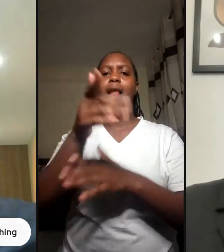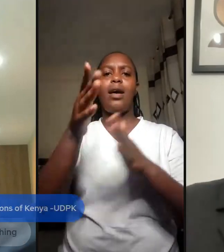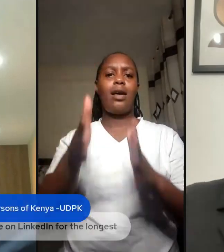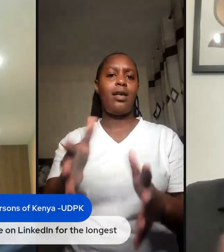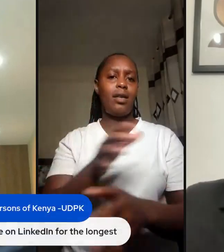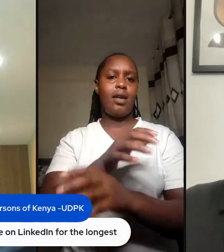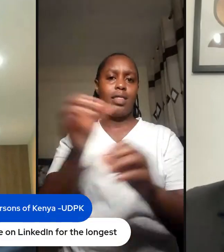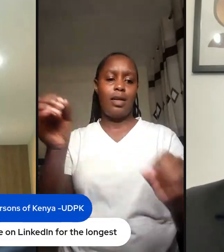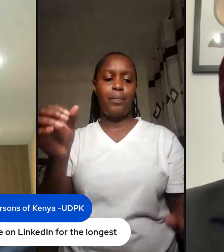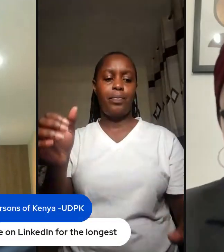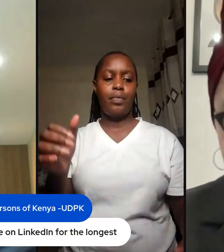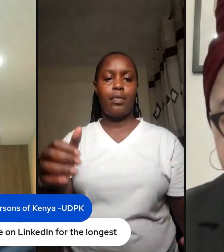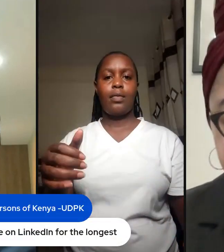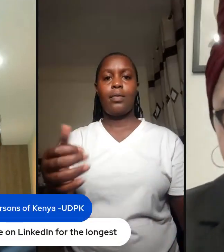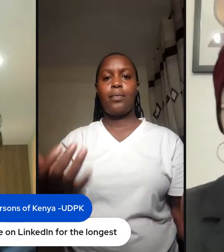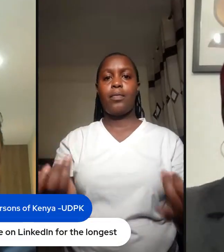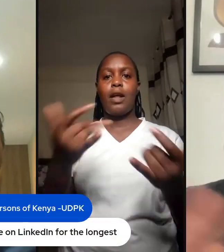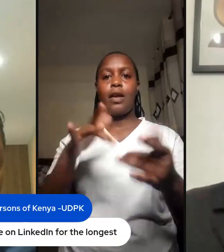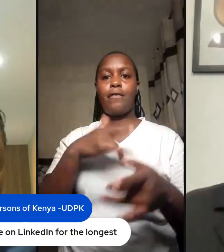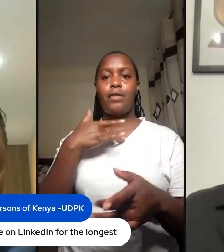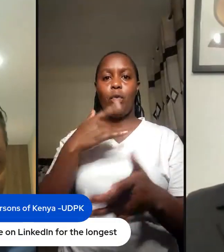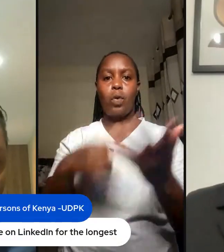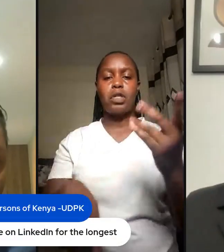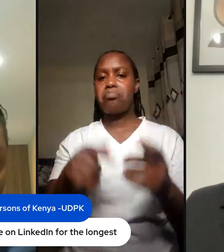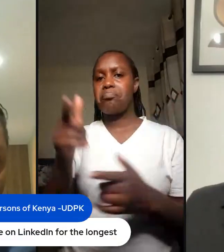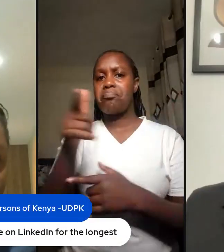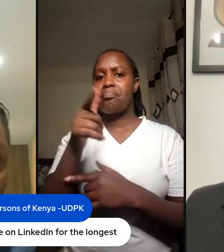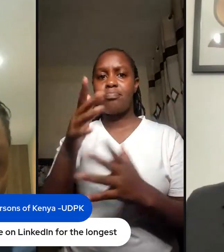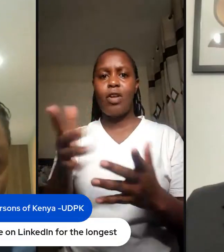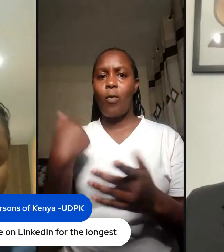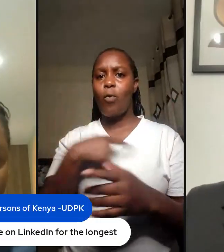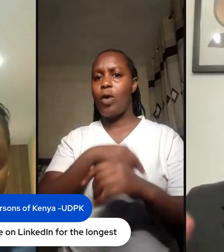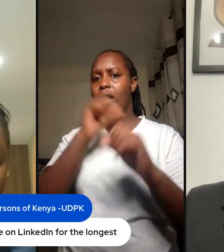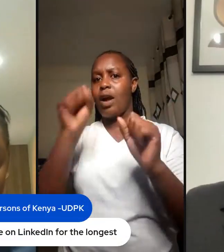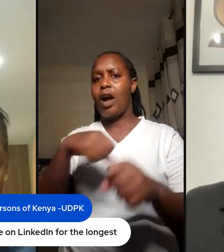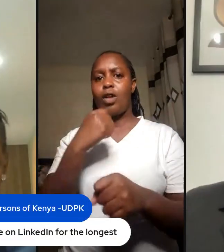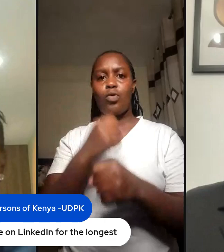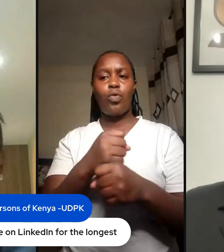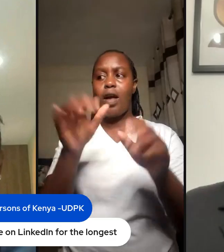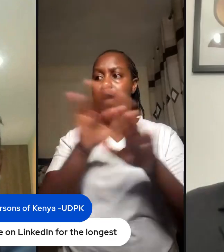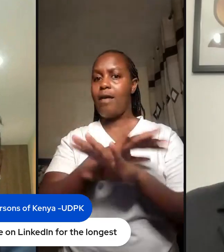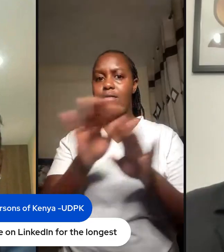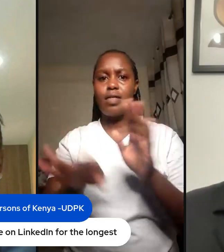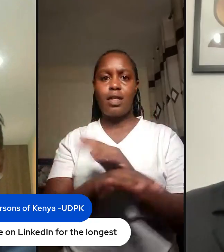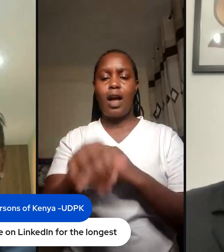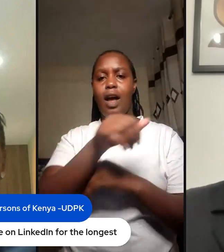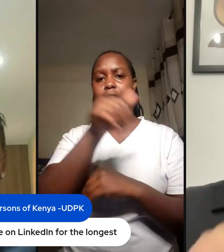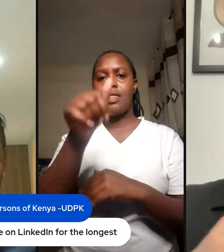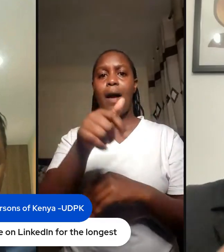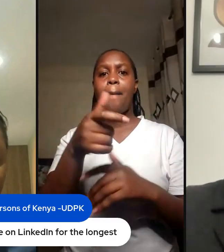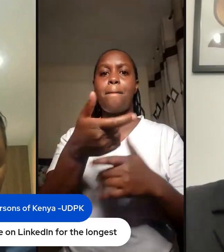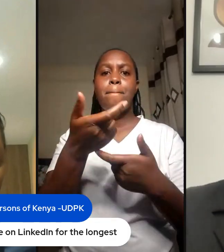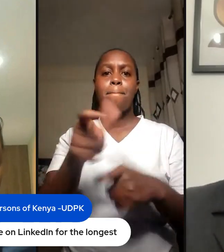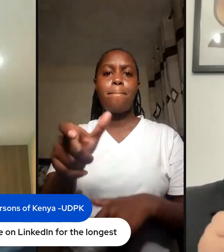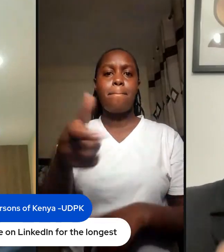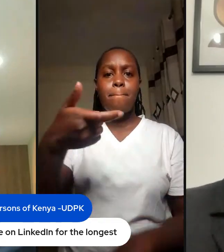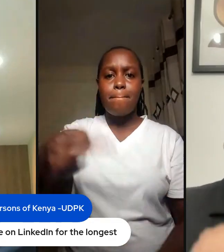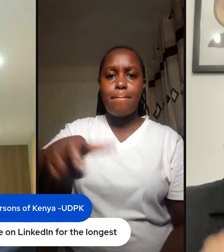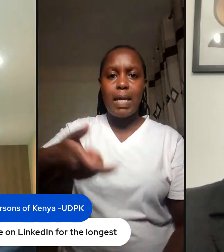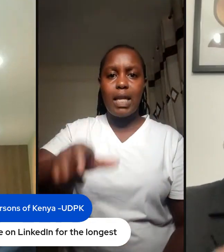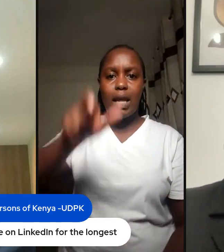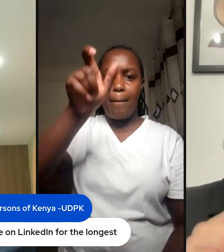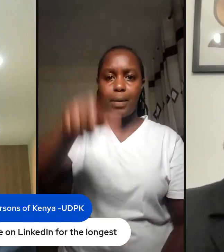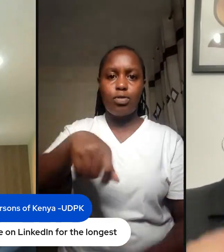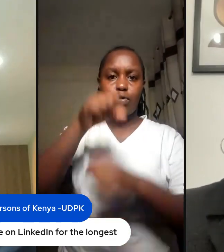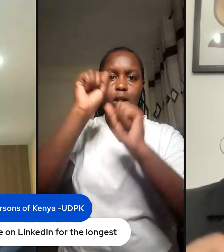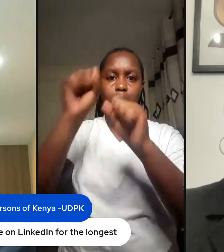now feels like they are journalists. We can do everything other media houses can, media personnel can do. So, how can